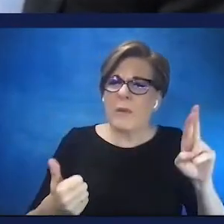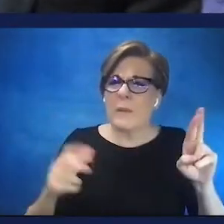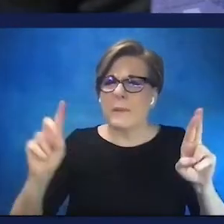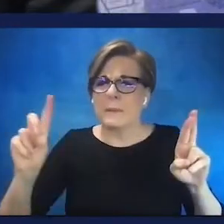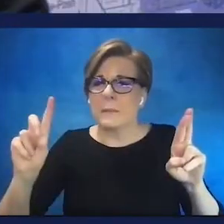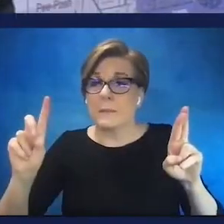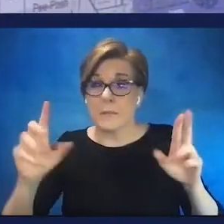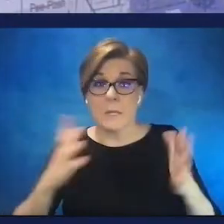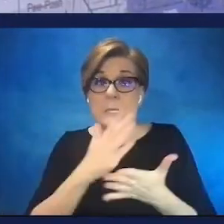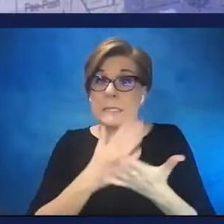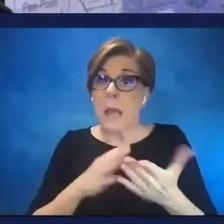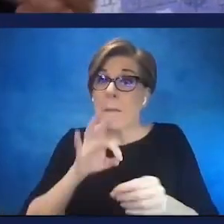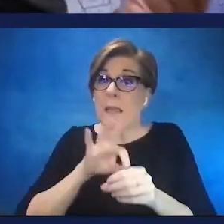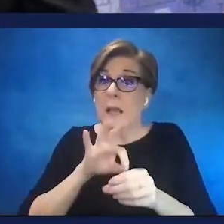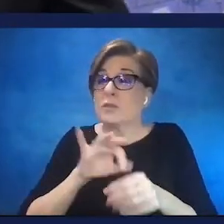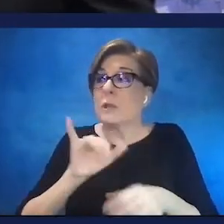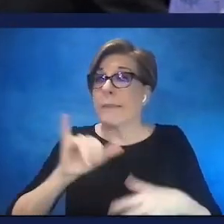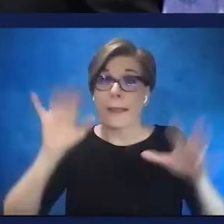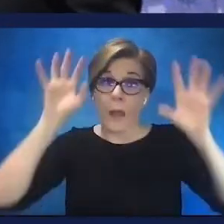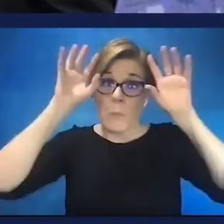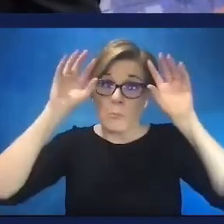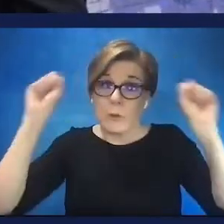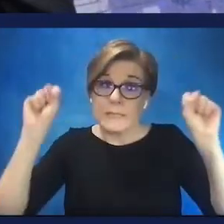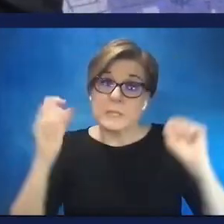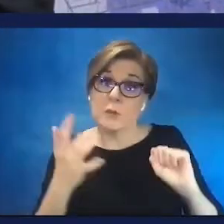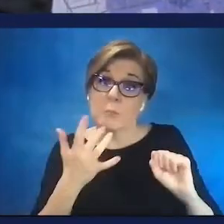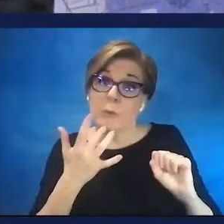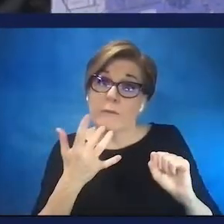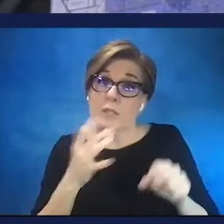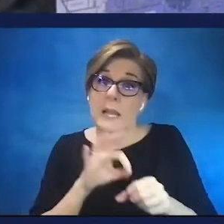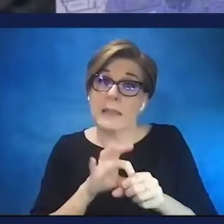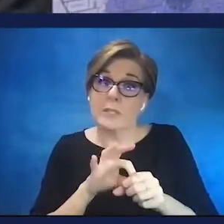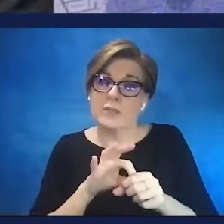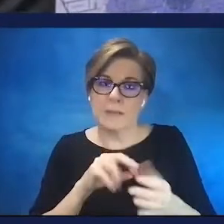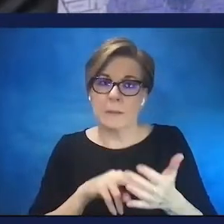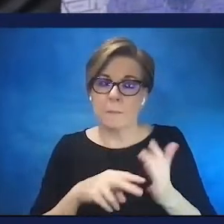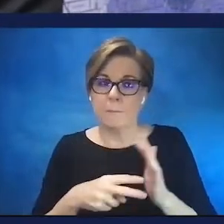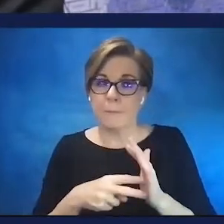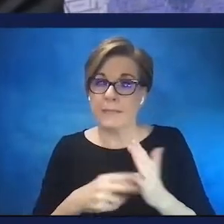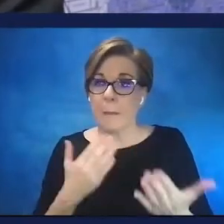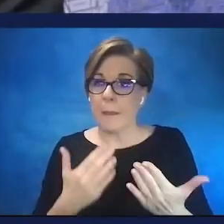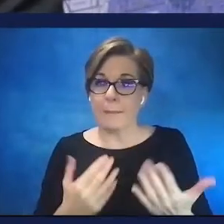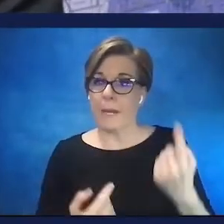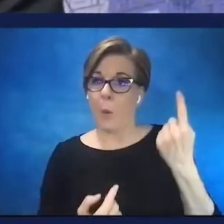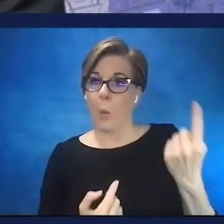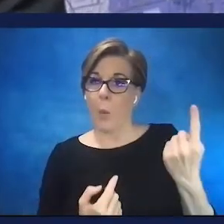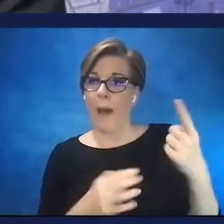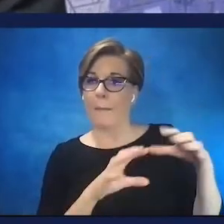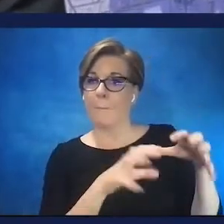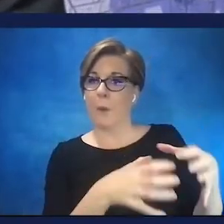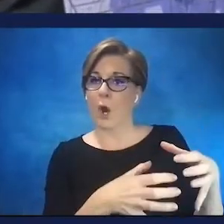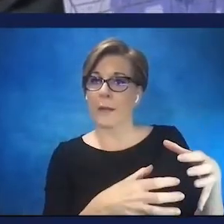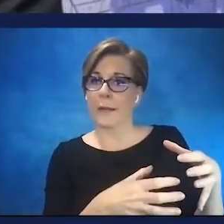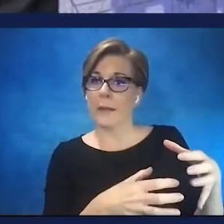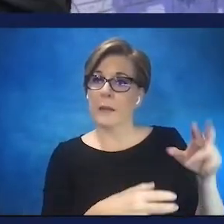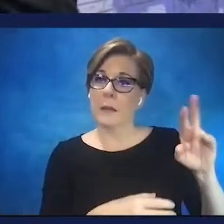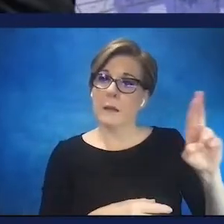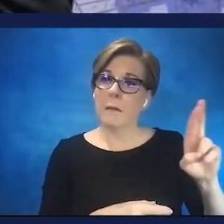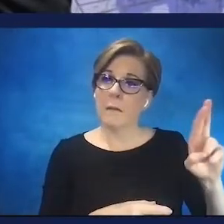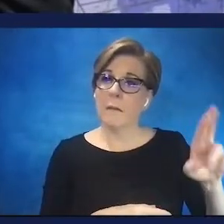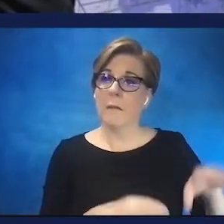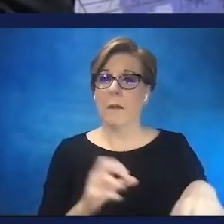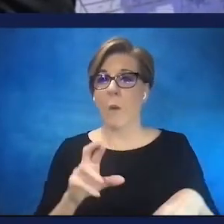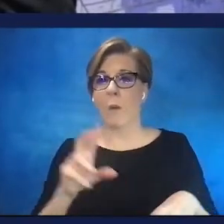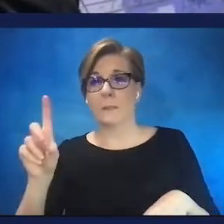there are some elections, like a presidential preference election, when there may only be one party participating.